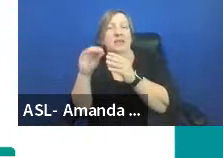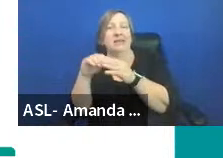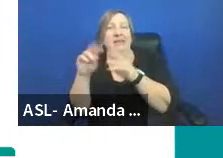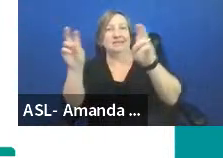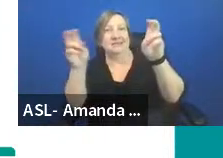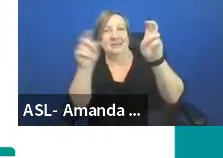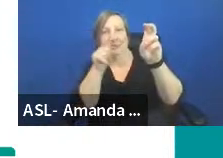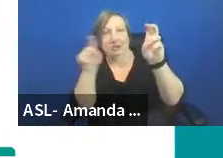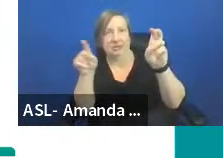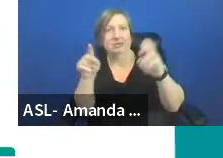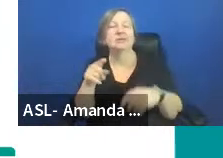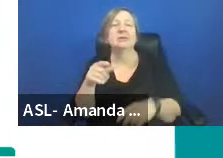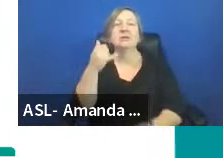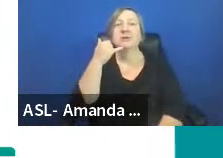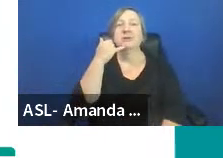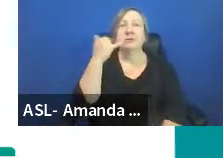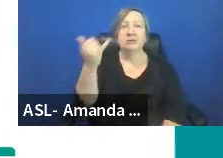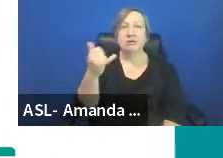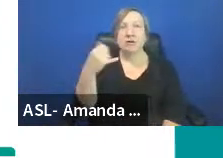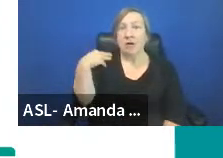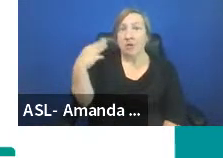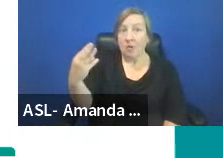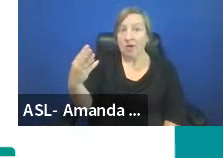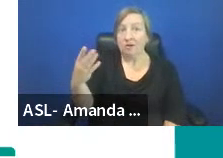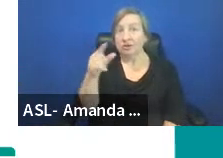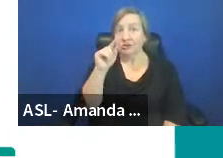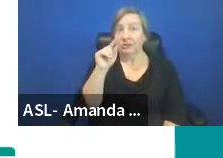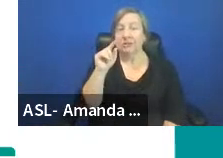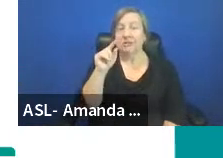360-859-0494 for Washingtonians, as well as